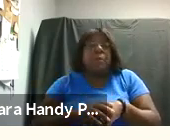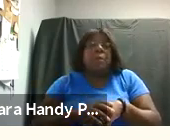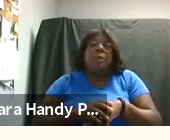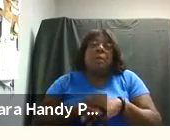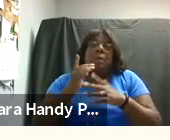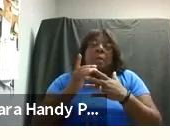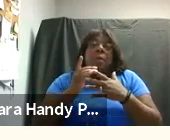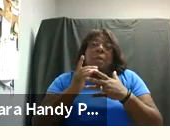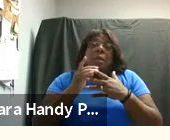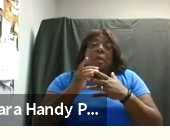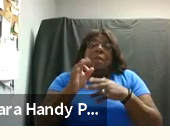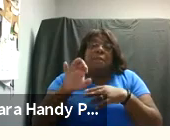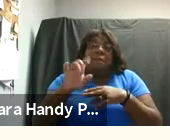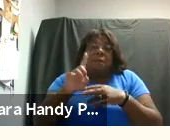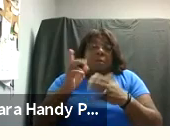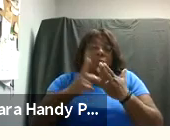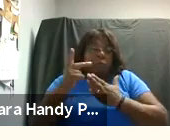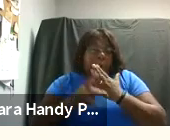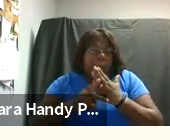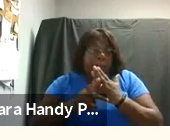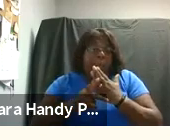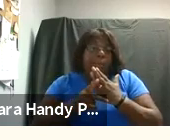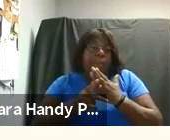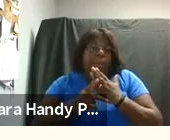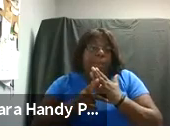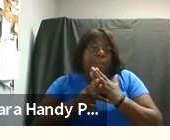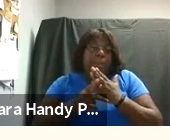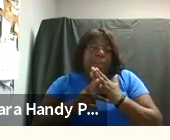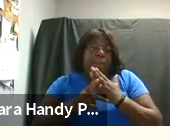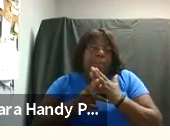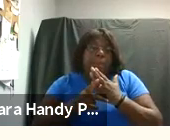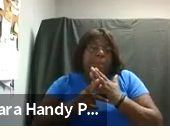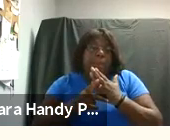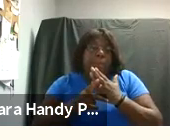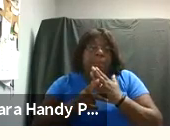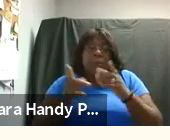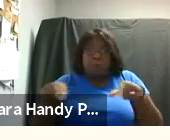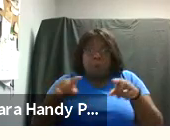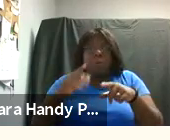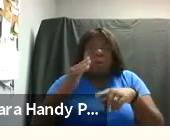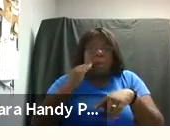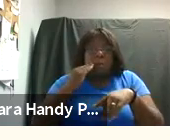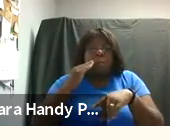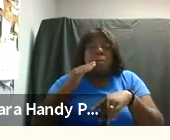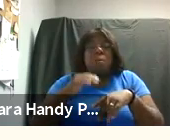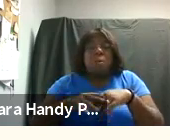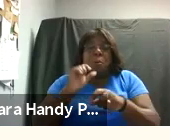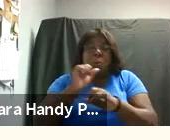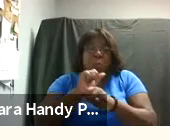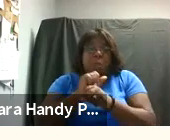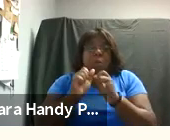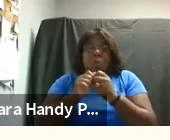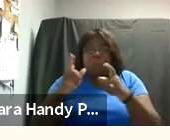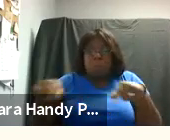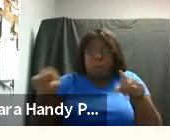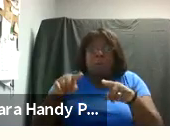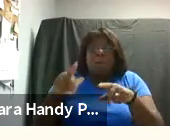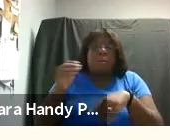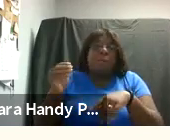Our field program is, you all know, working with you all,